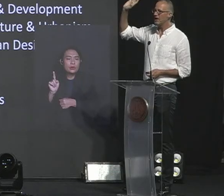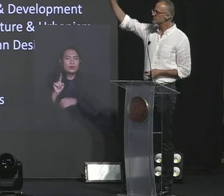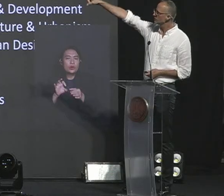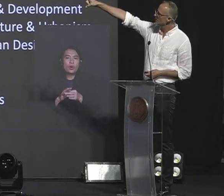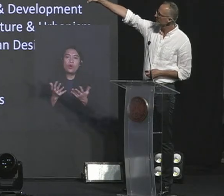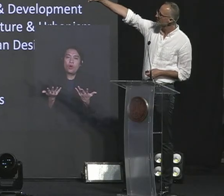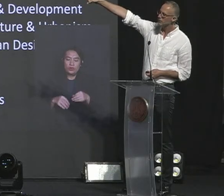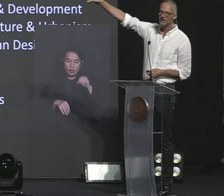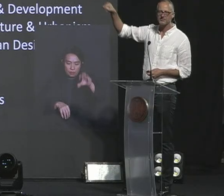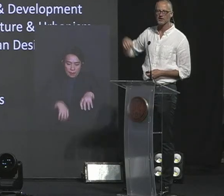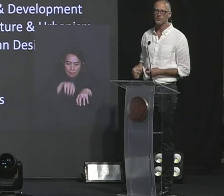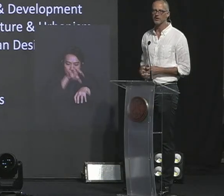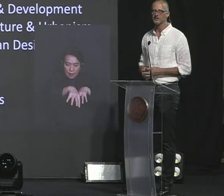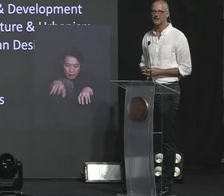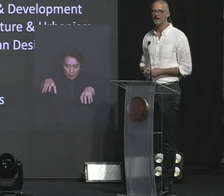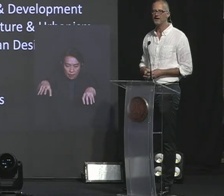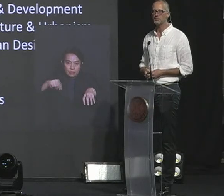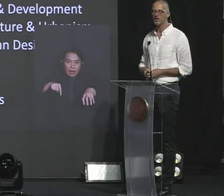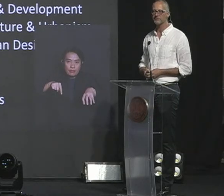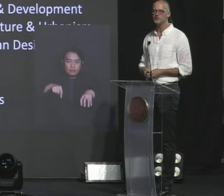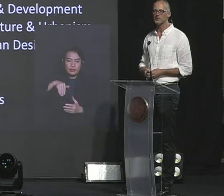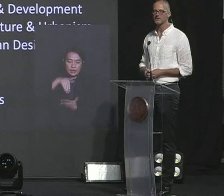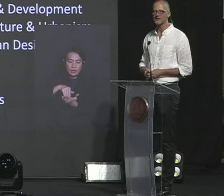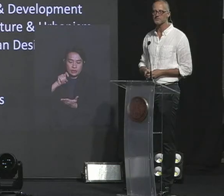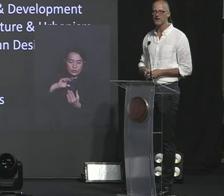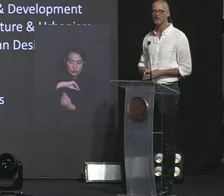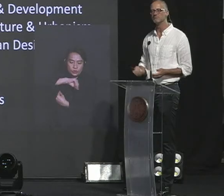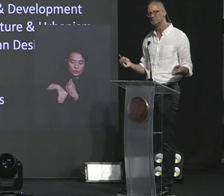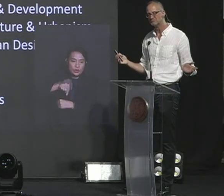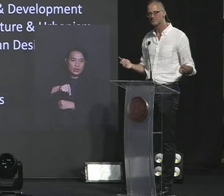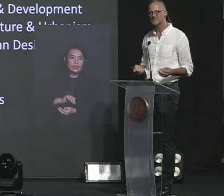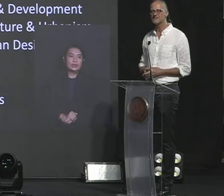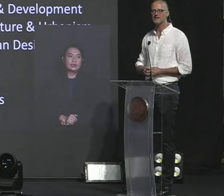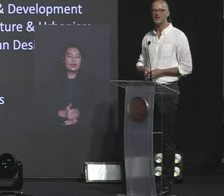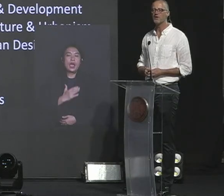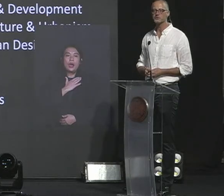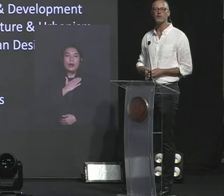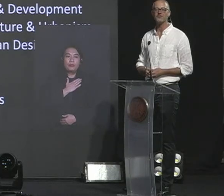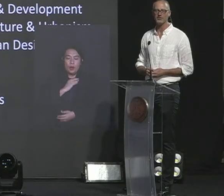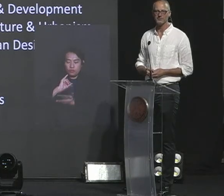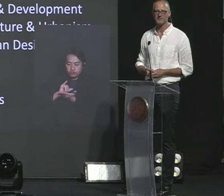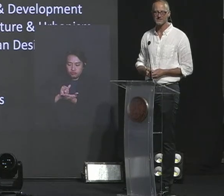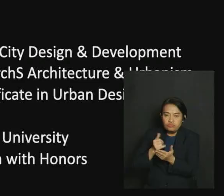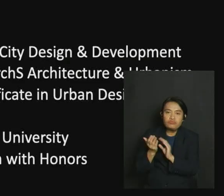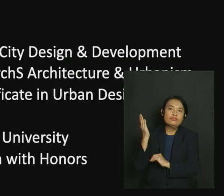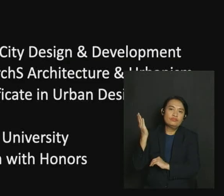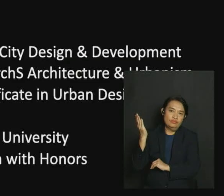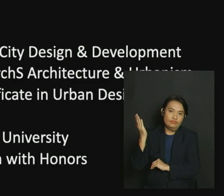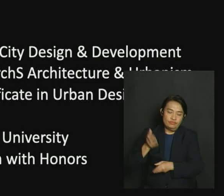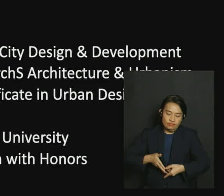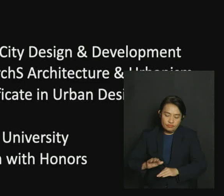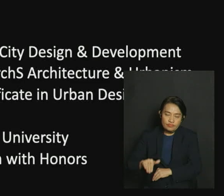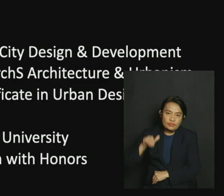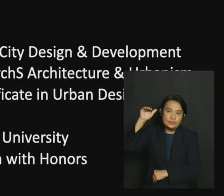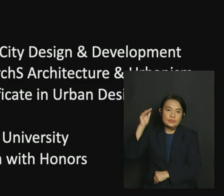But I actually grew up in the upper left-hand corner in a part of New York that's about 6-7 hours away from the city in a